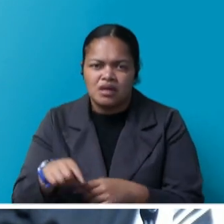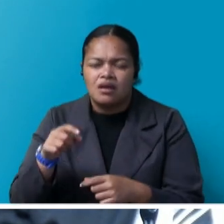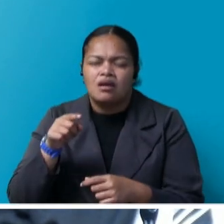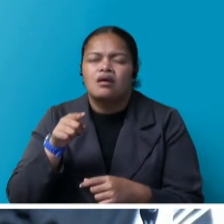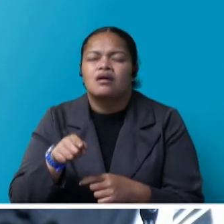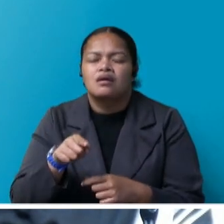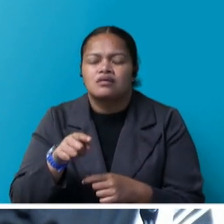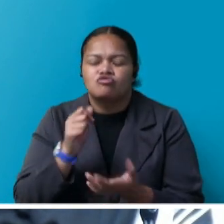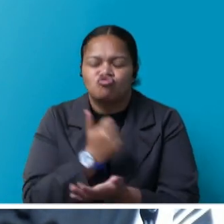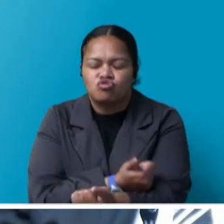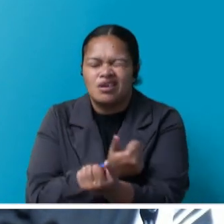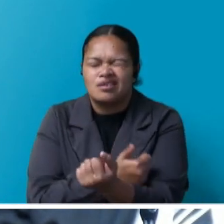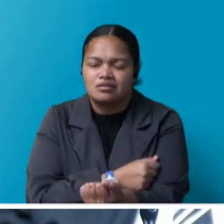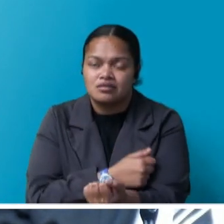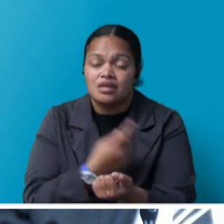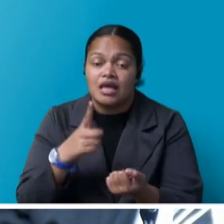smuggling and human trafficking.